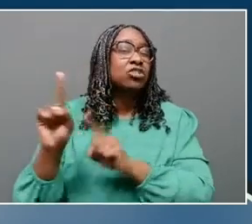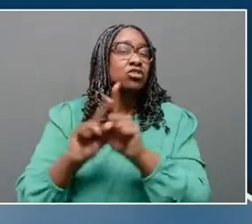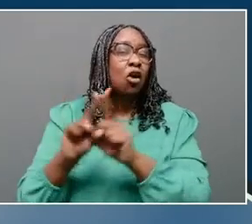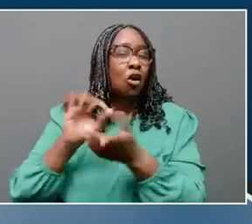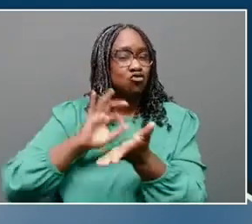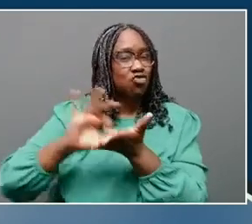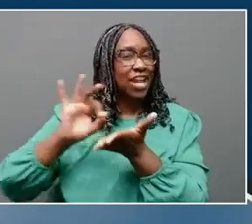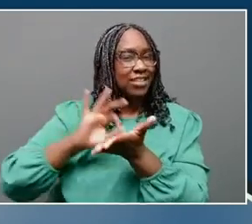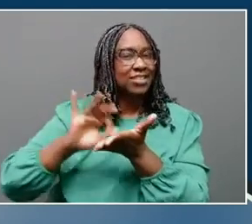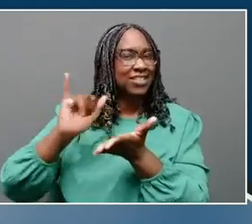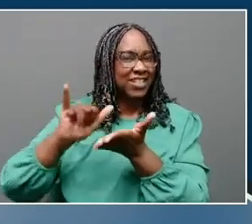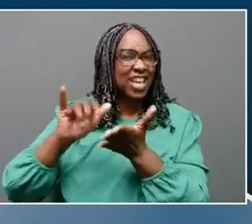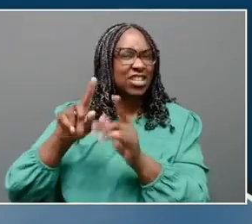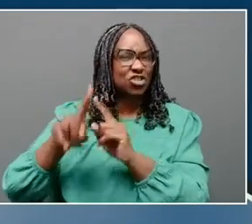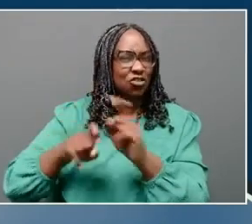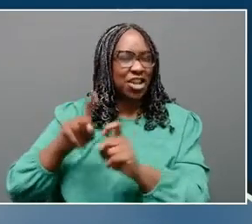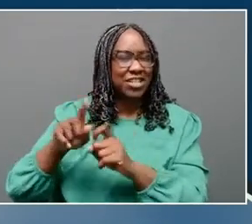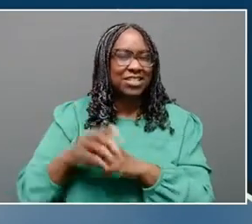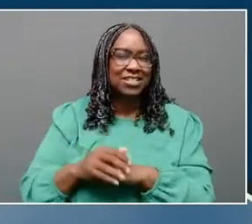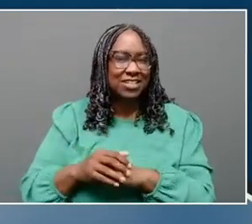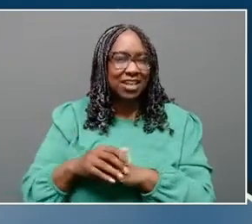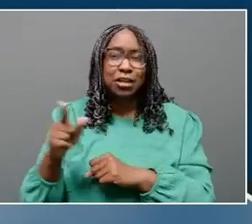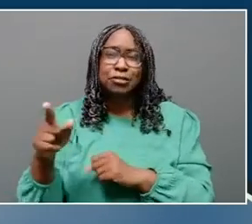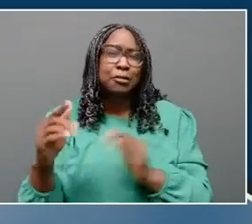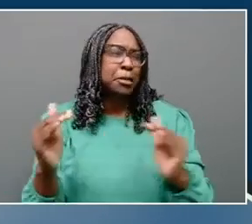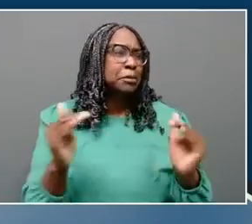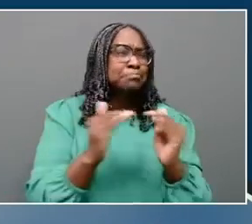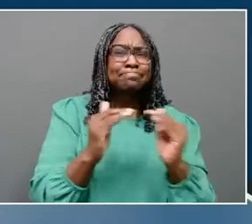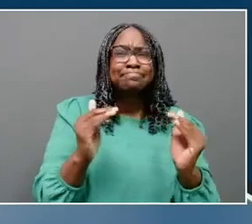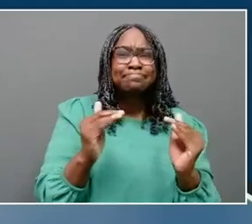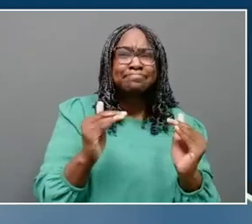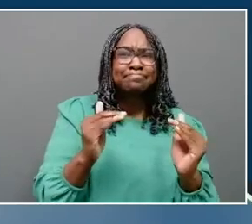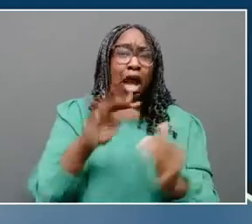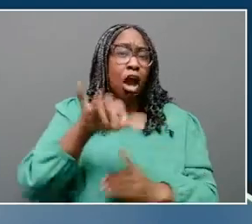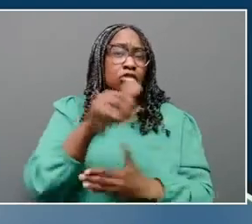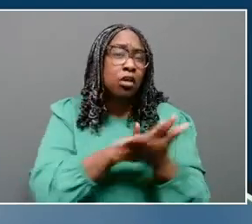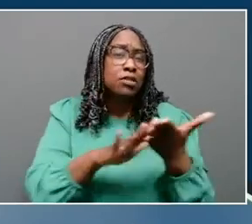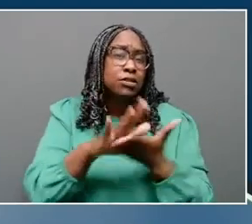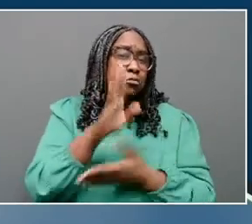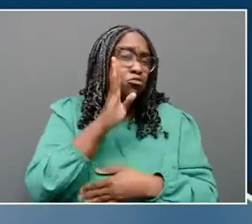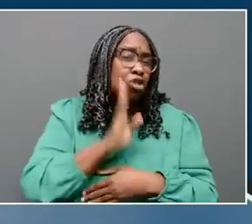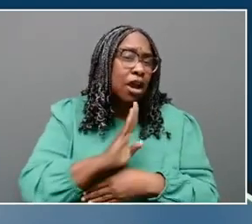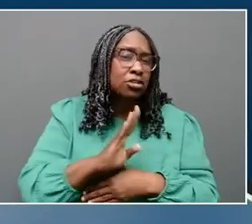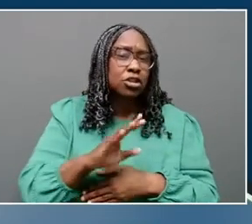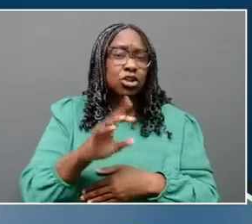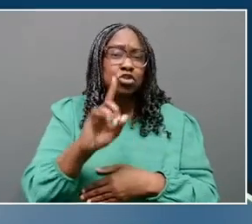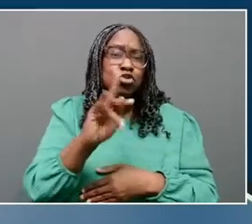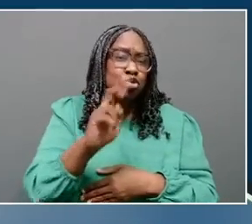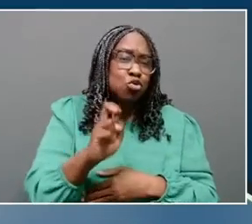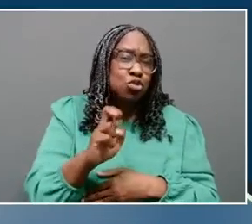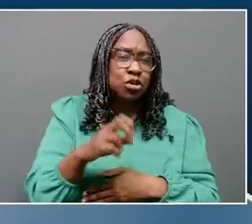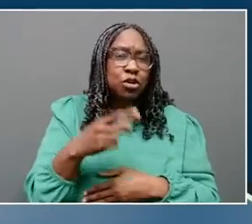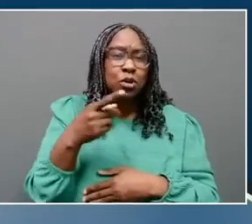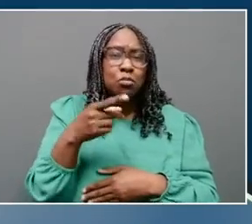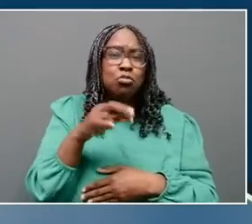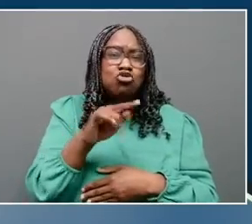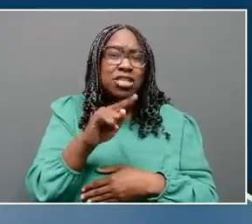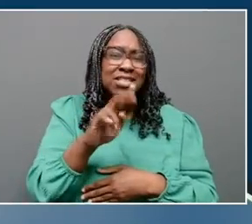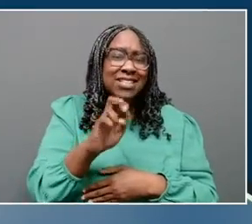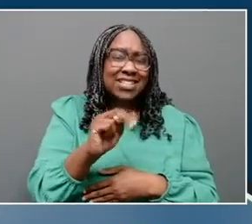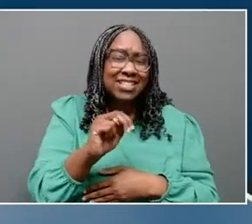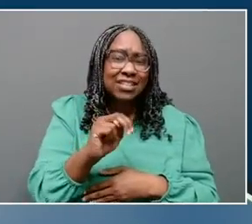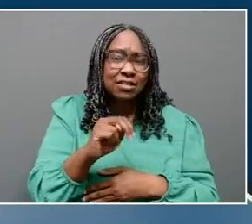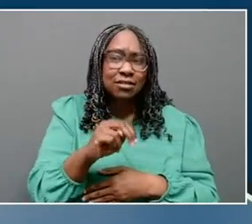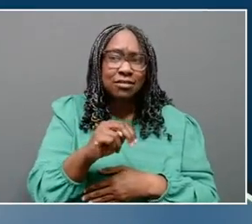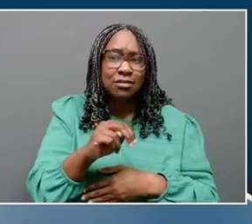The ranking put them in line with schools named Brown and Duke and Princeton, or as they would say, it put